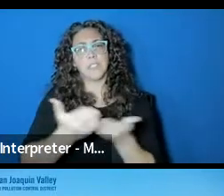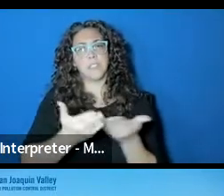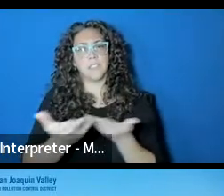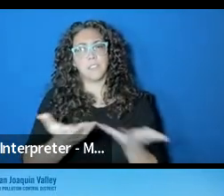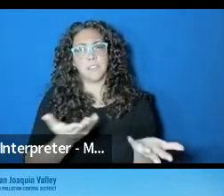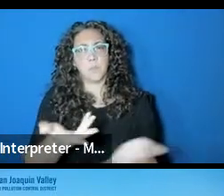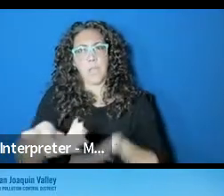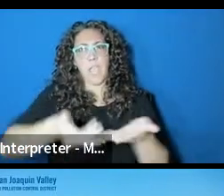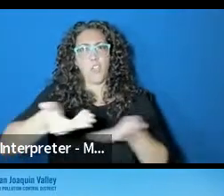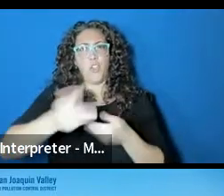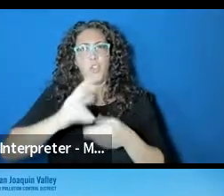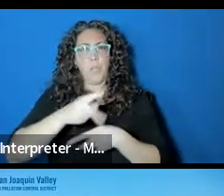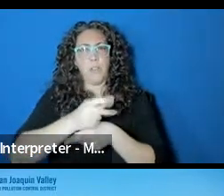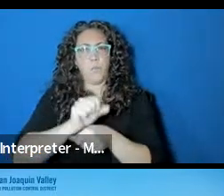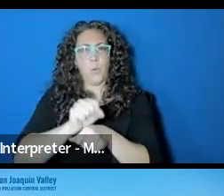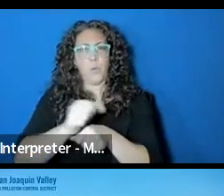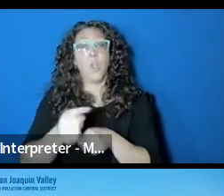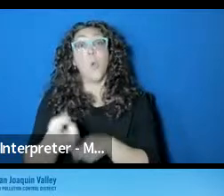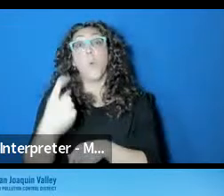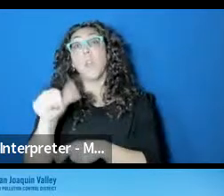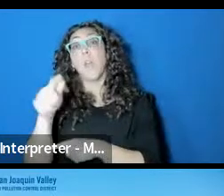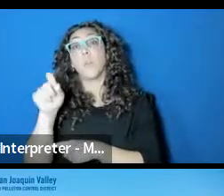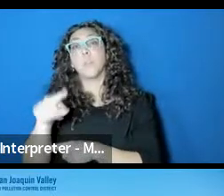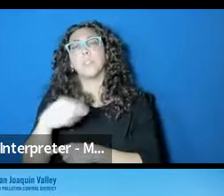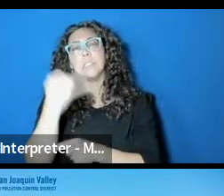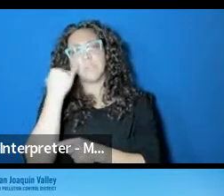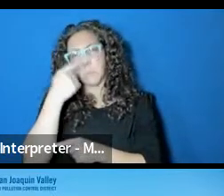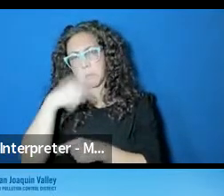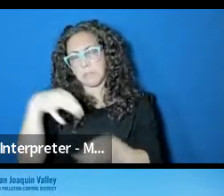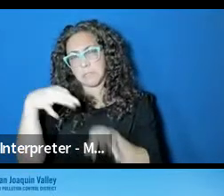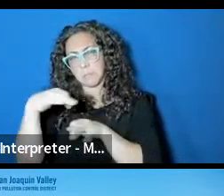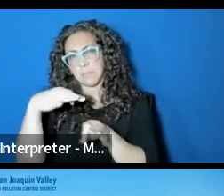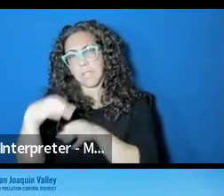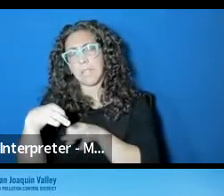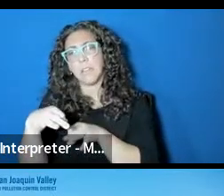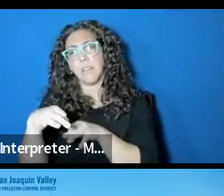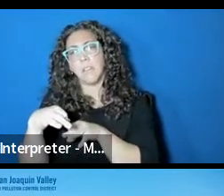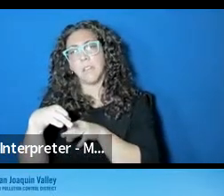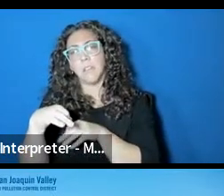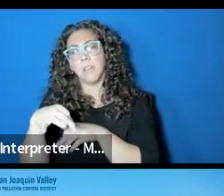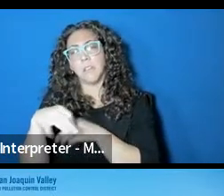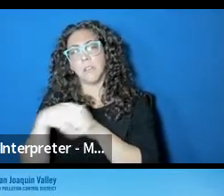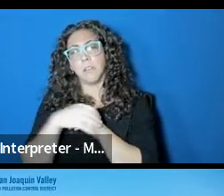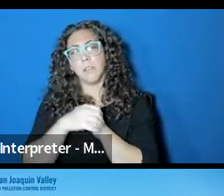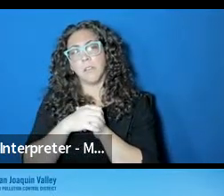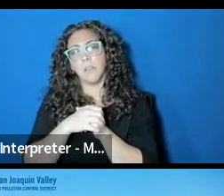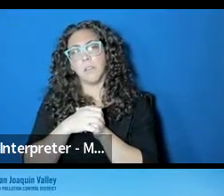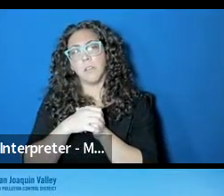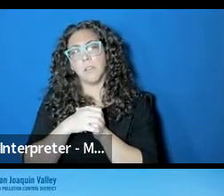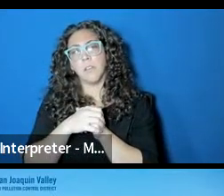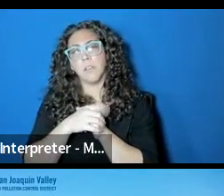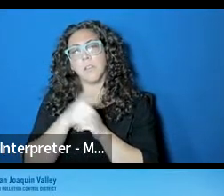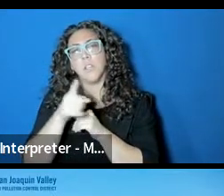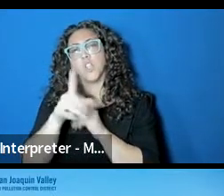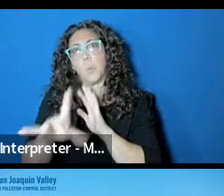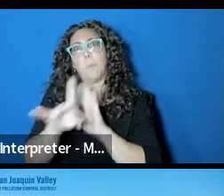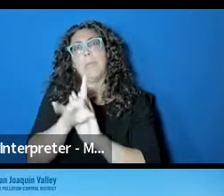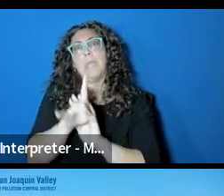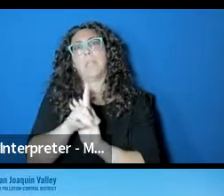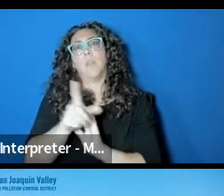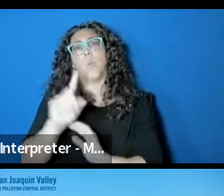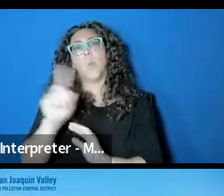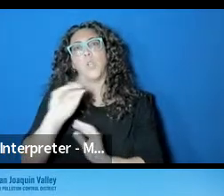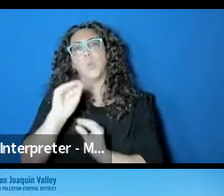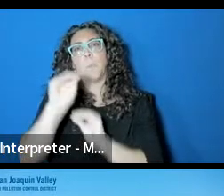that we also received is if you all can describe a little bit more about how you all choose where to put the vegetative barriers. If I'm